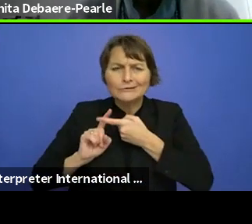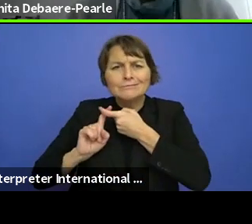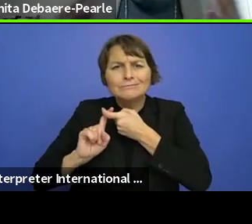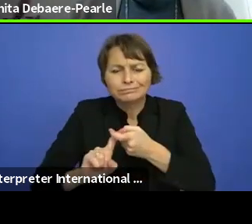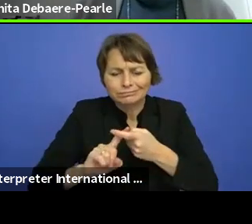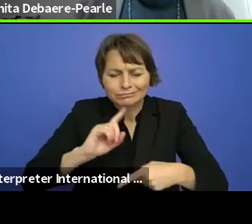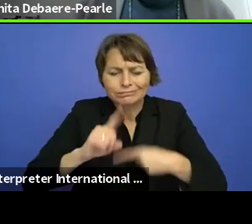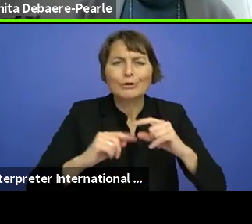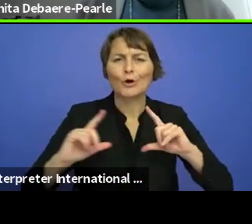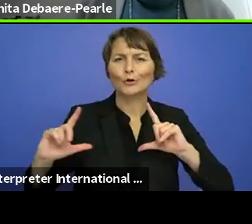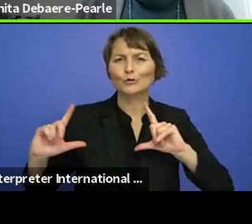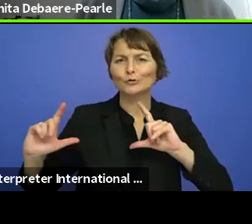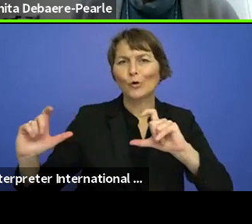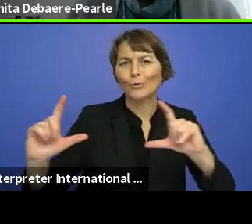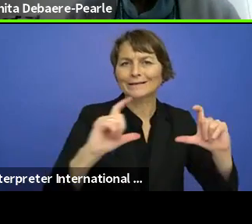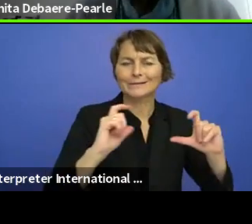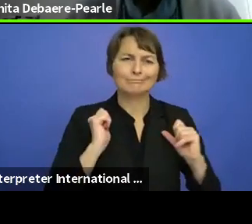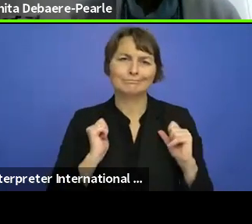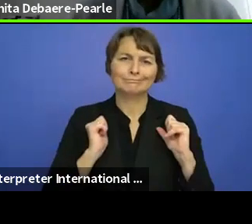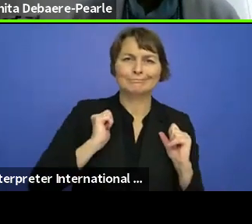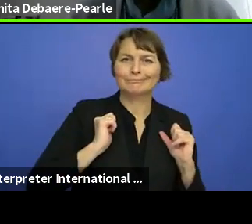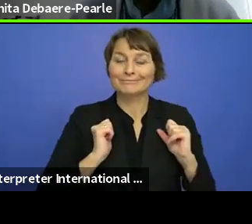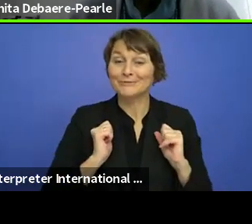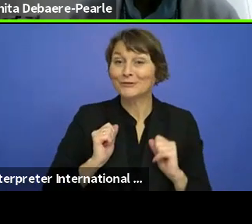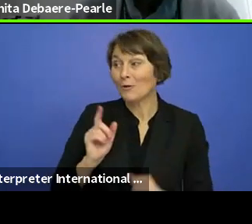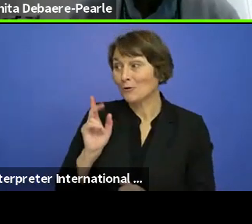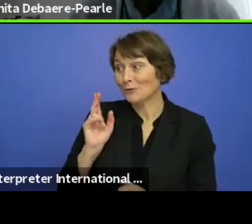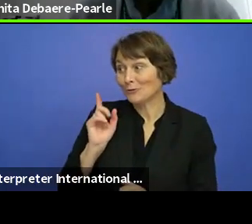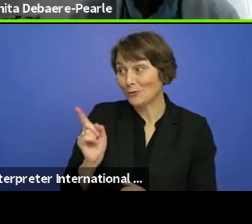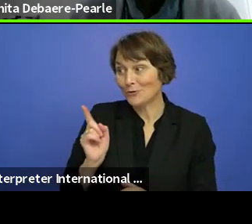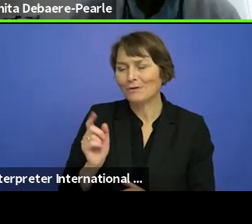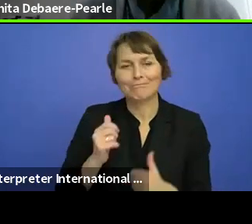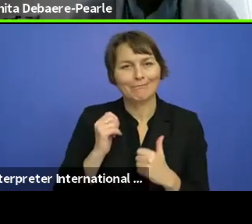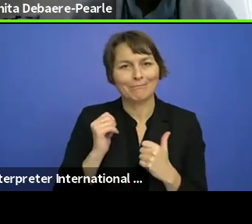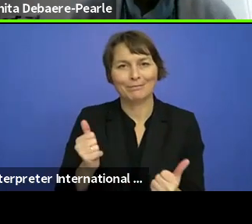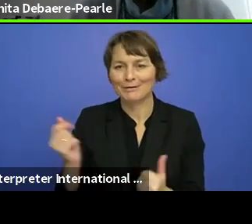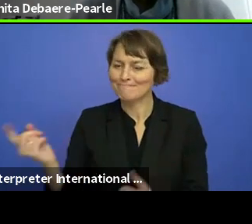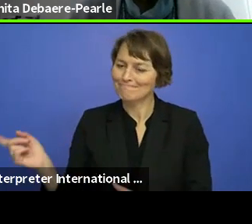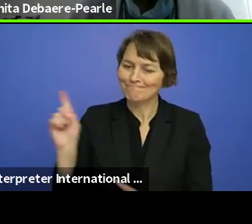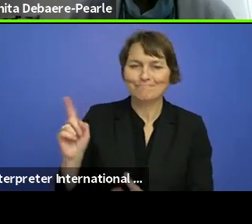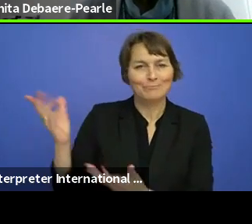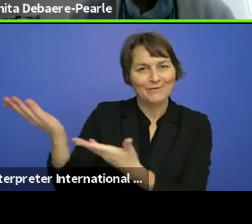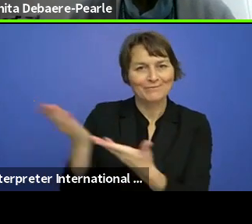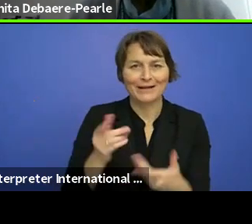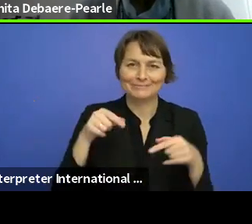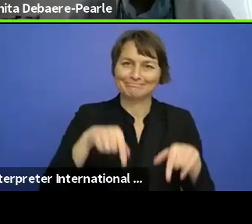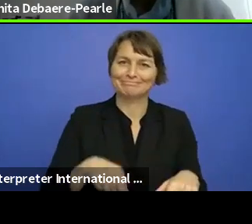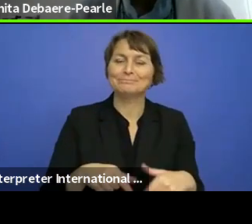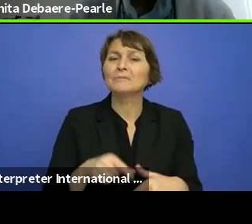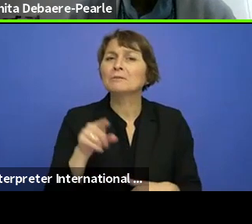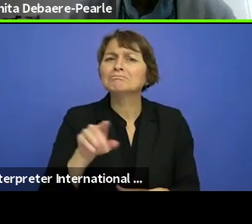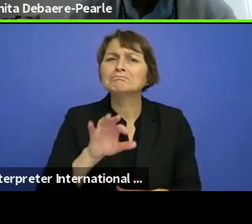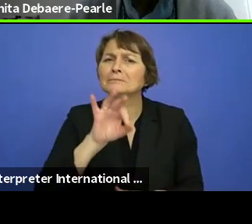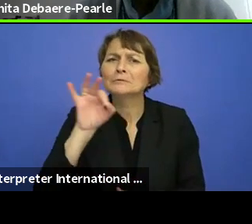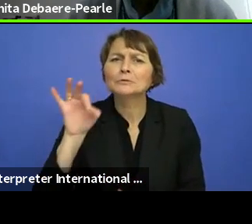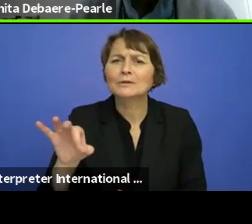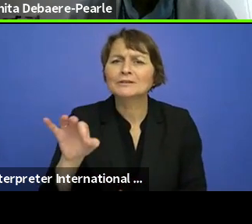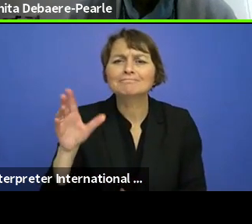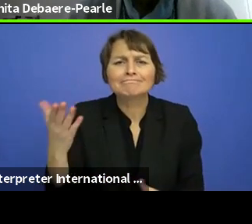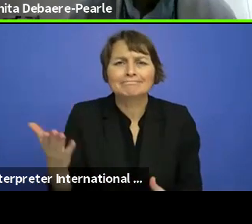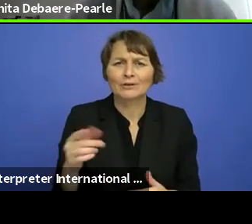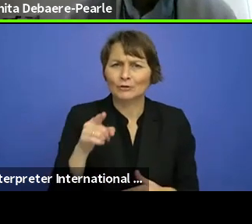So I think you are the right person to speak and to ask you what kind of process do